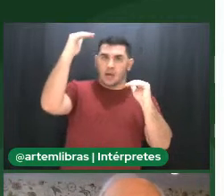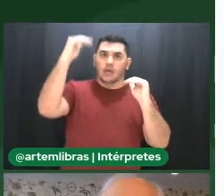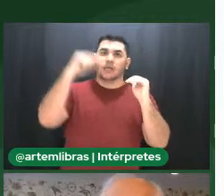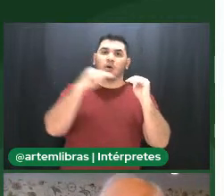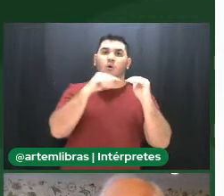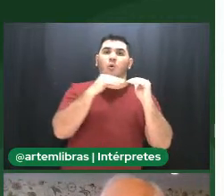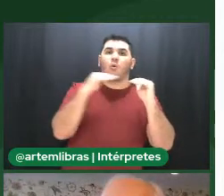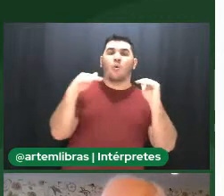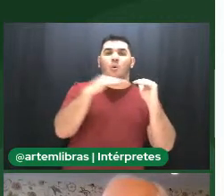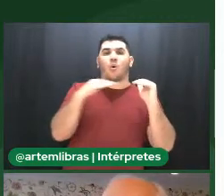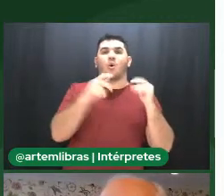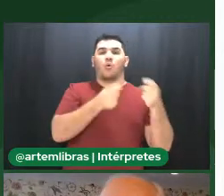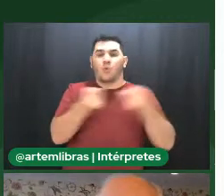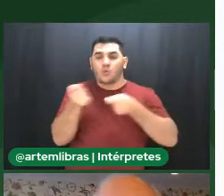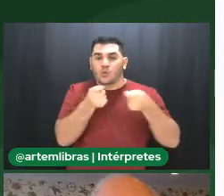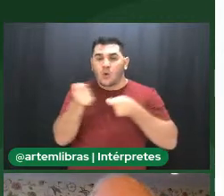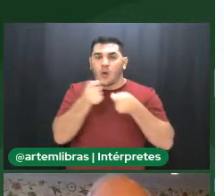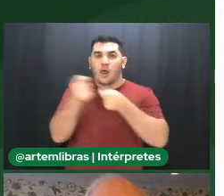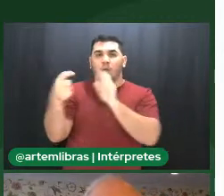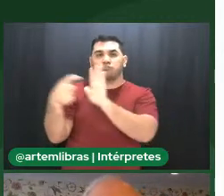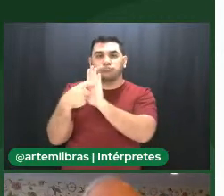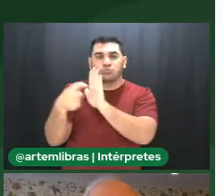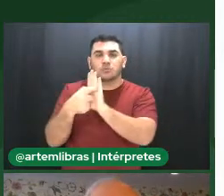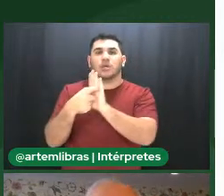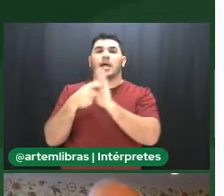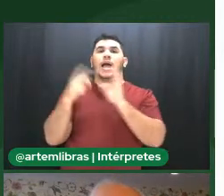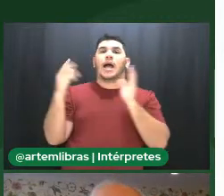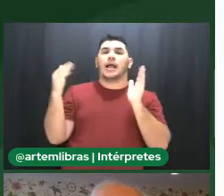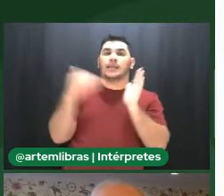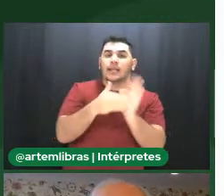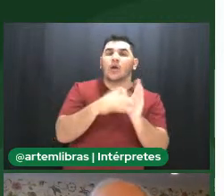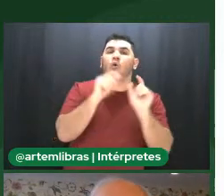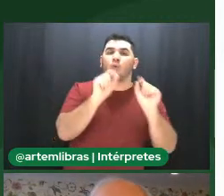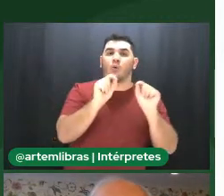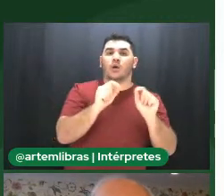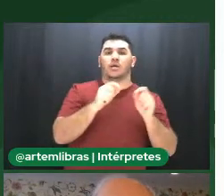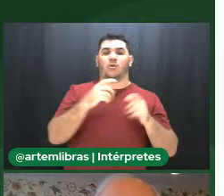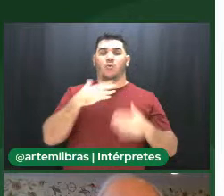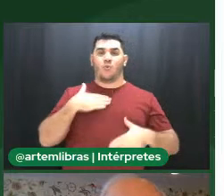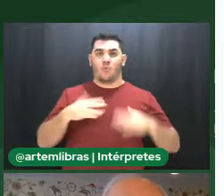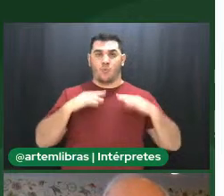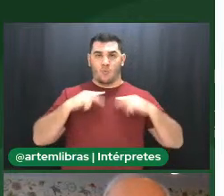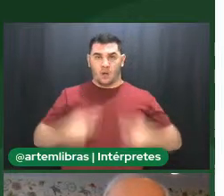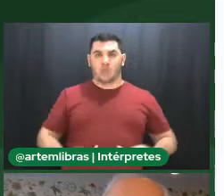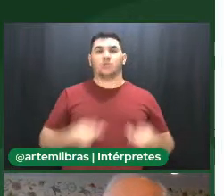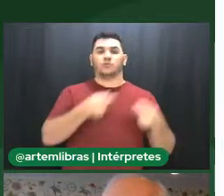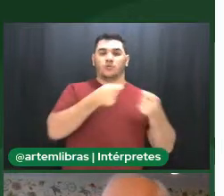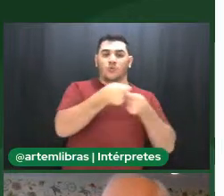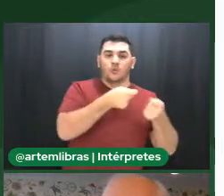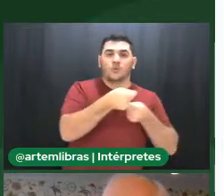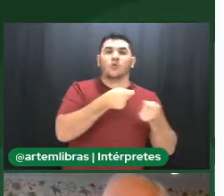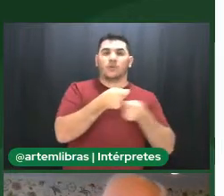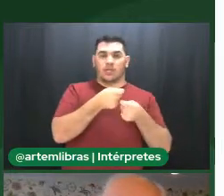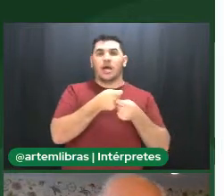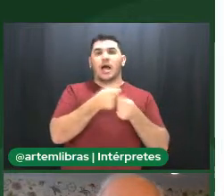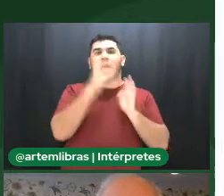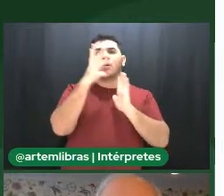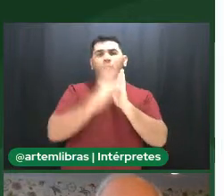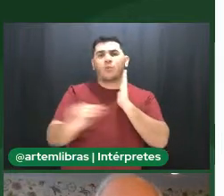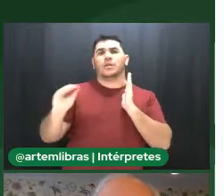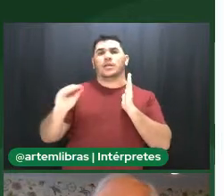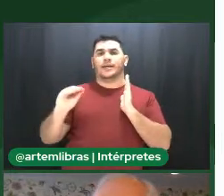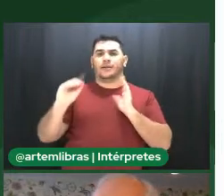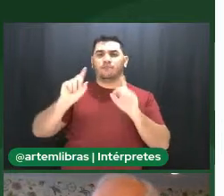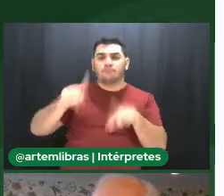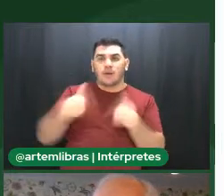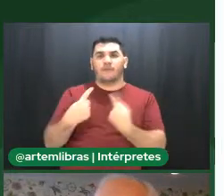computer control. And so the designer's challenge was to choose a point along this spectrum of